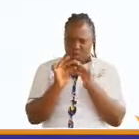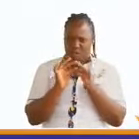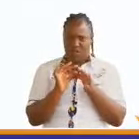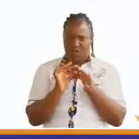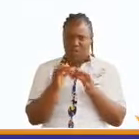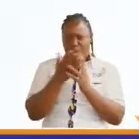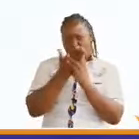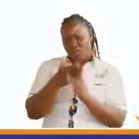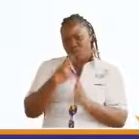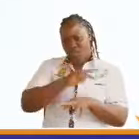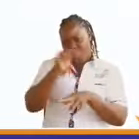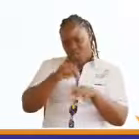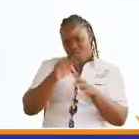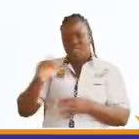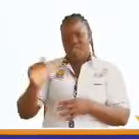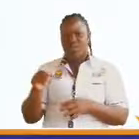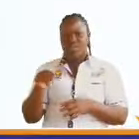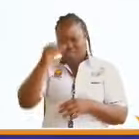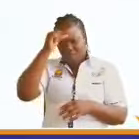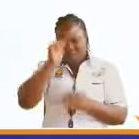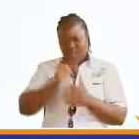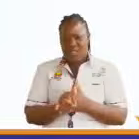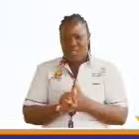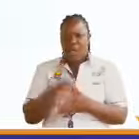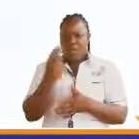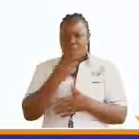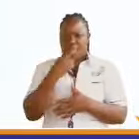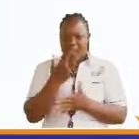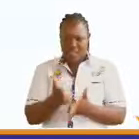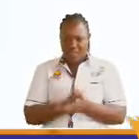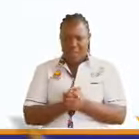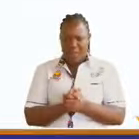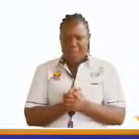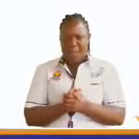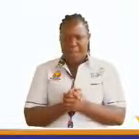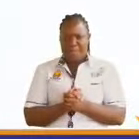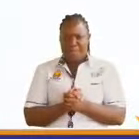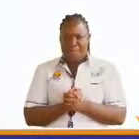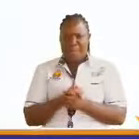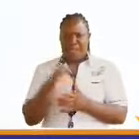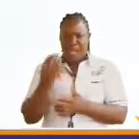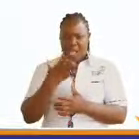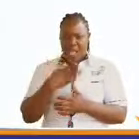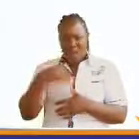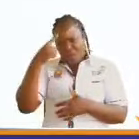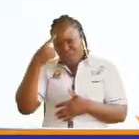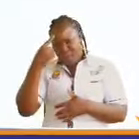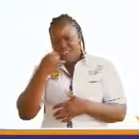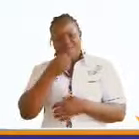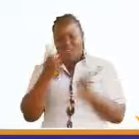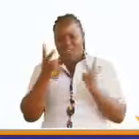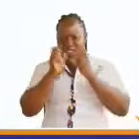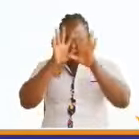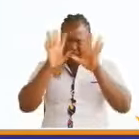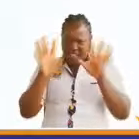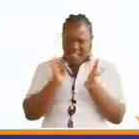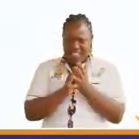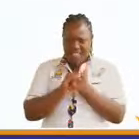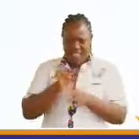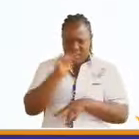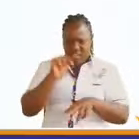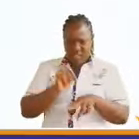between national and county governments. And so we are here properly, and our conscience is very clear that the national